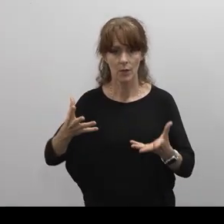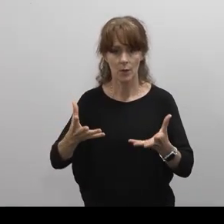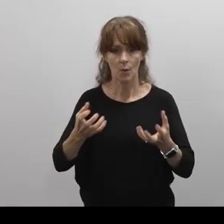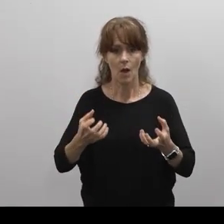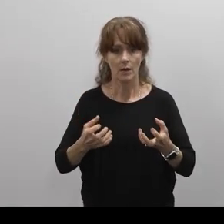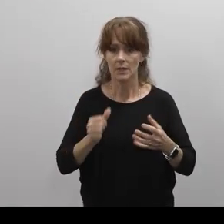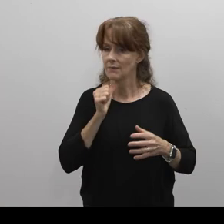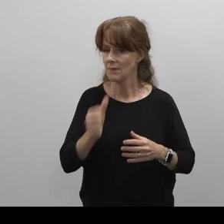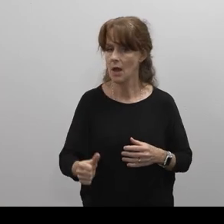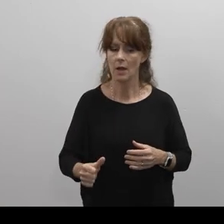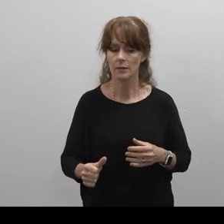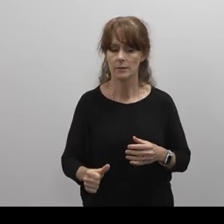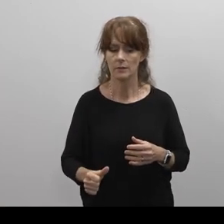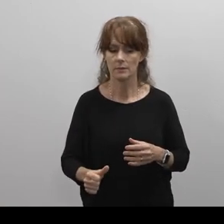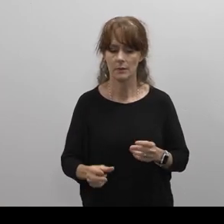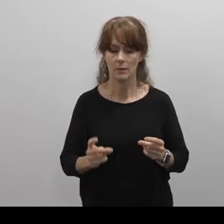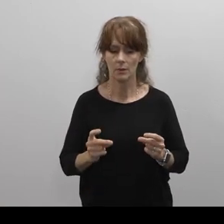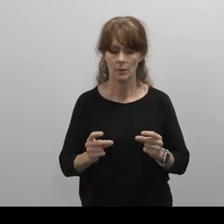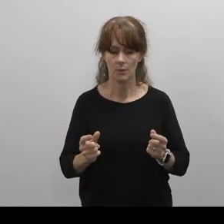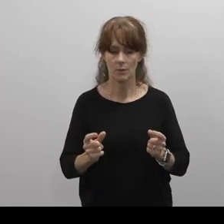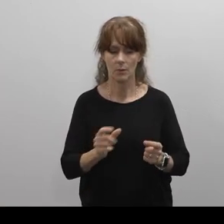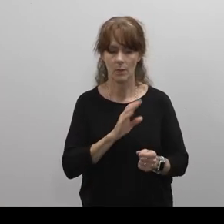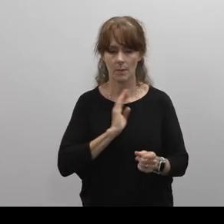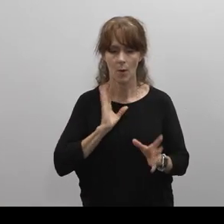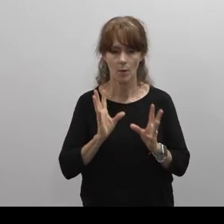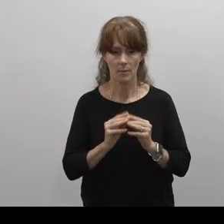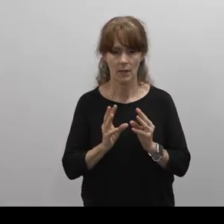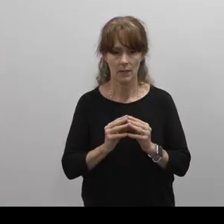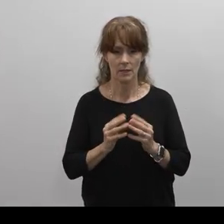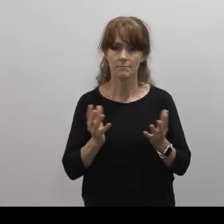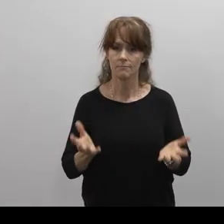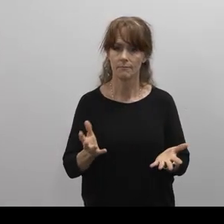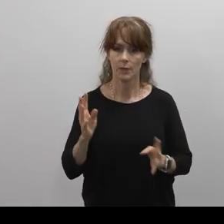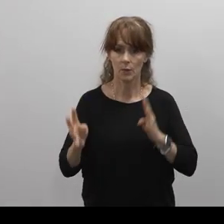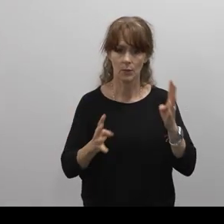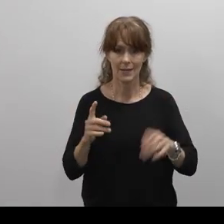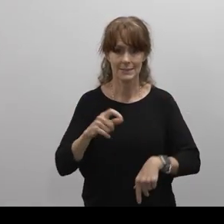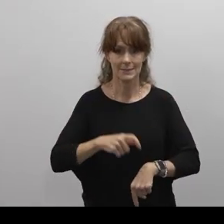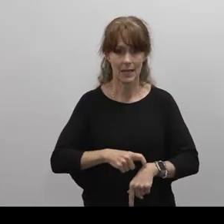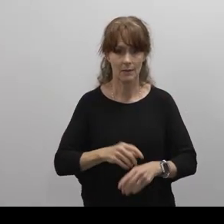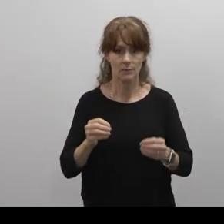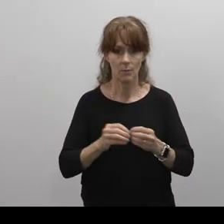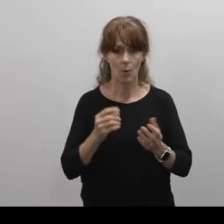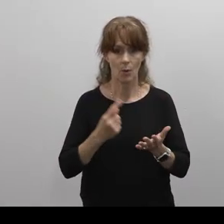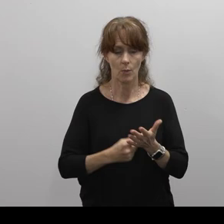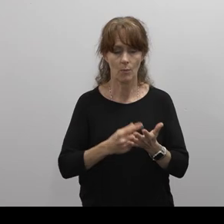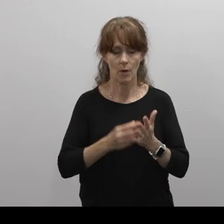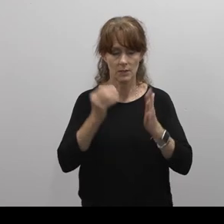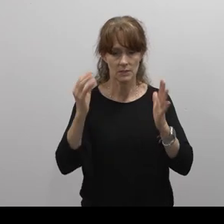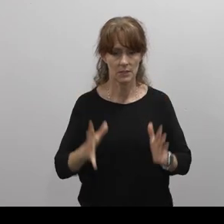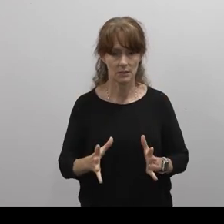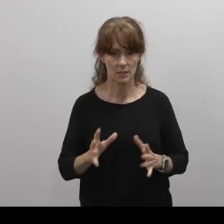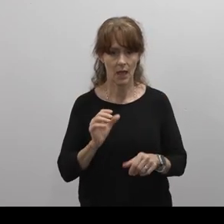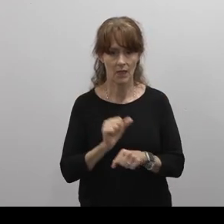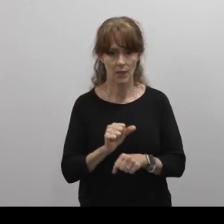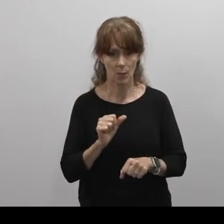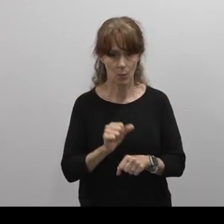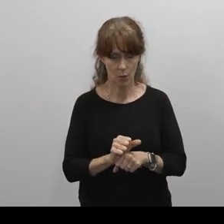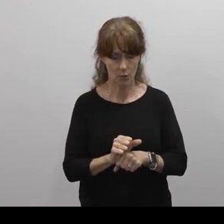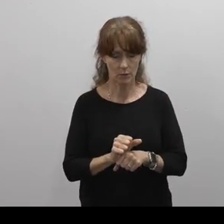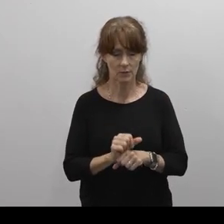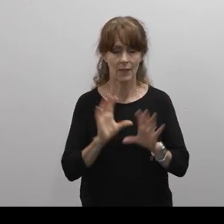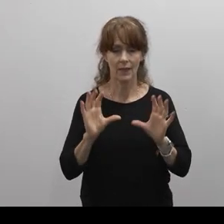If not, it goes quickly during a board meeting, which in essence creates time for more discussion about students and about the work in